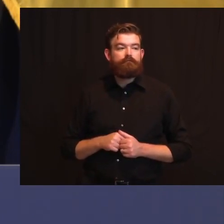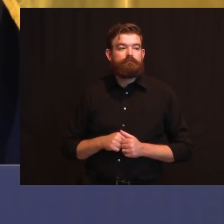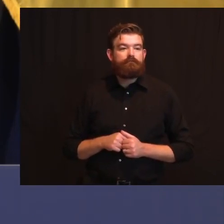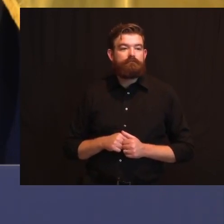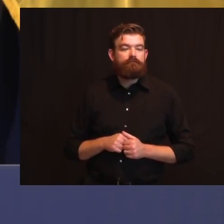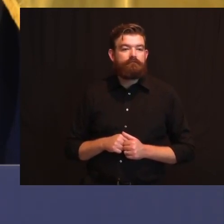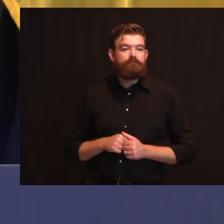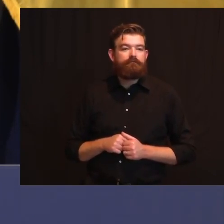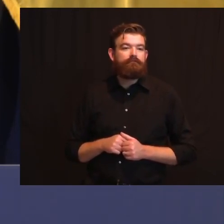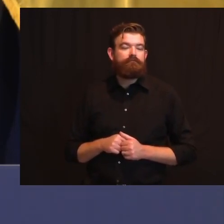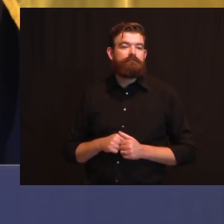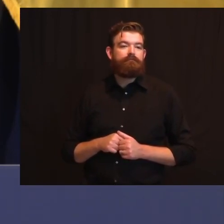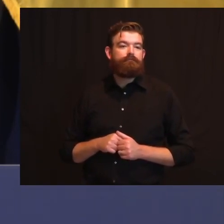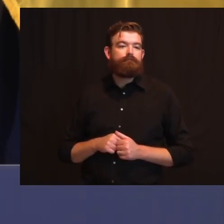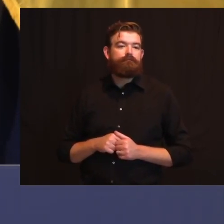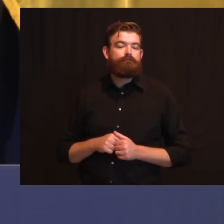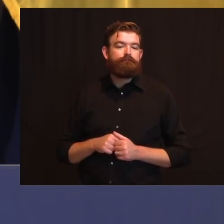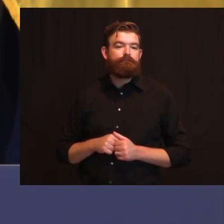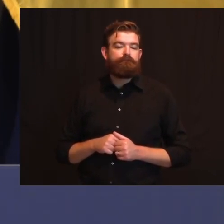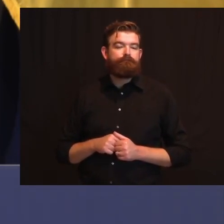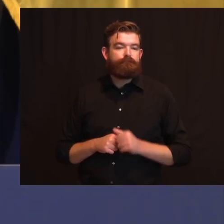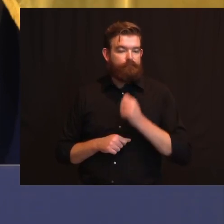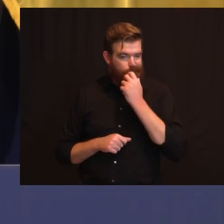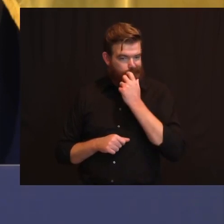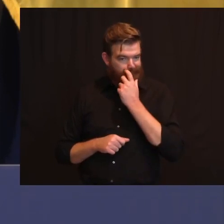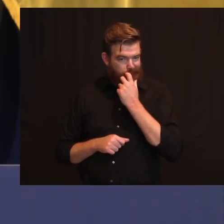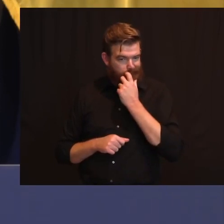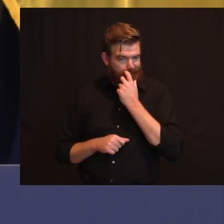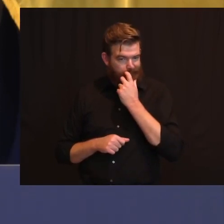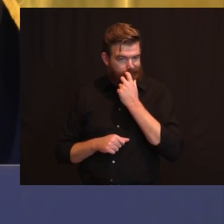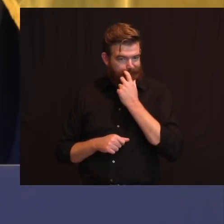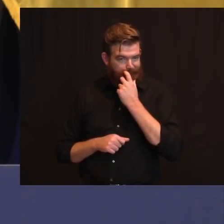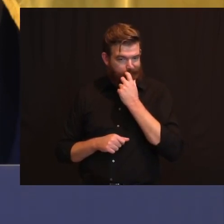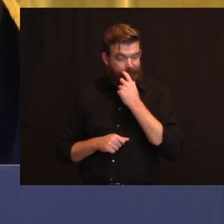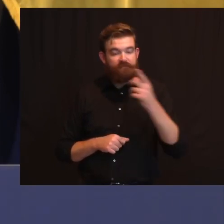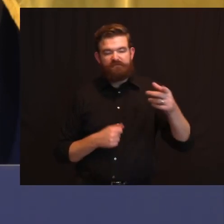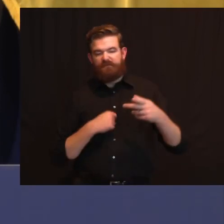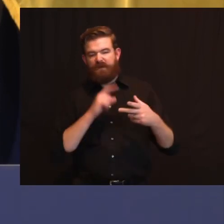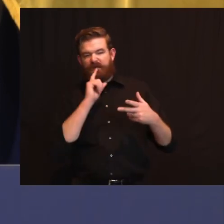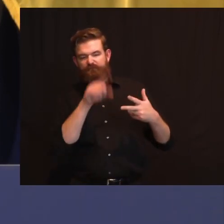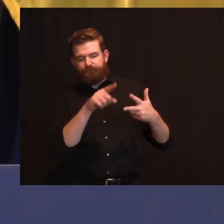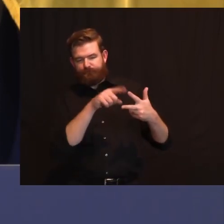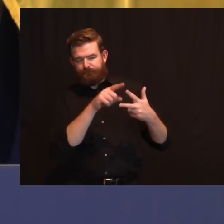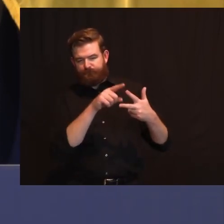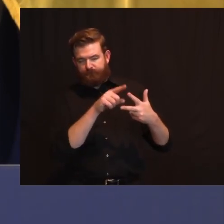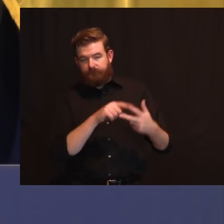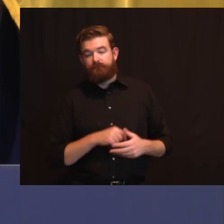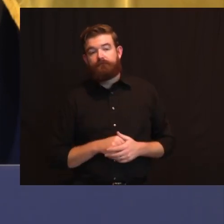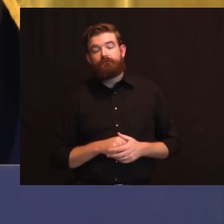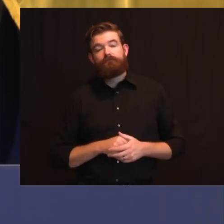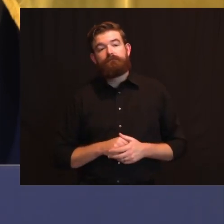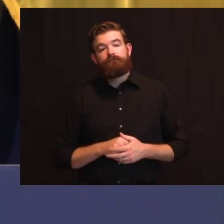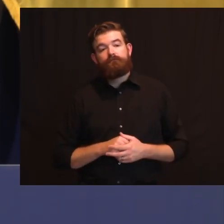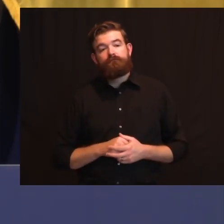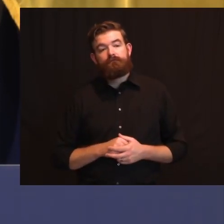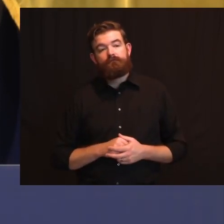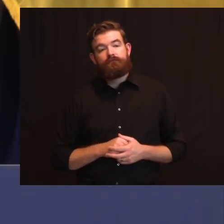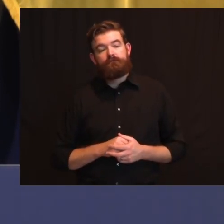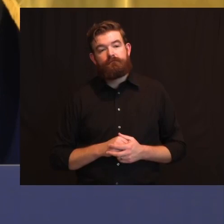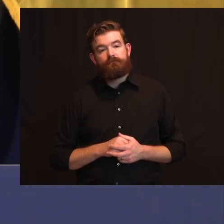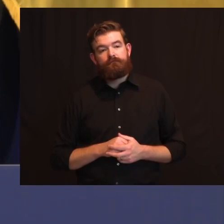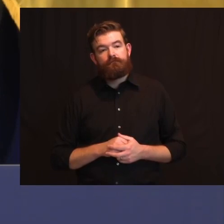I want to go to the second one first. I think we've not had much noise with false positives, but I think you mentioned, Judy, there was some in yesterday's batch that we've taken